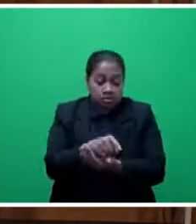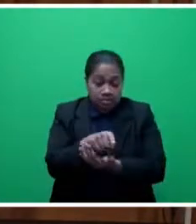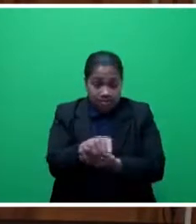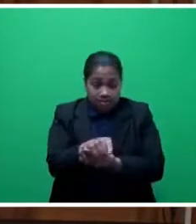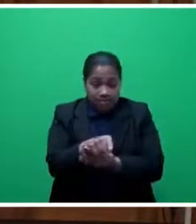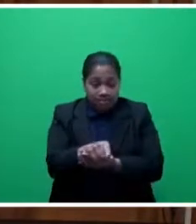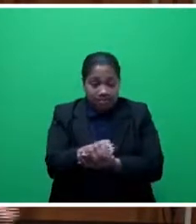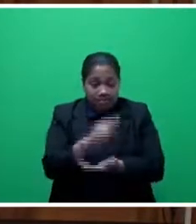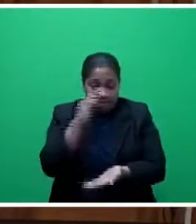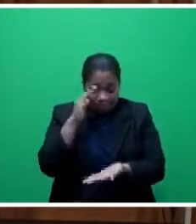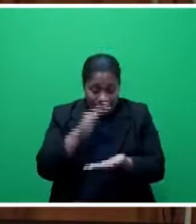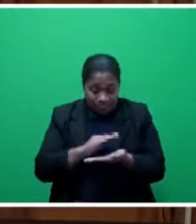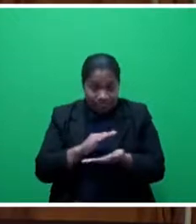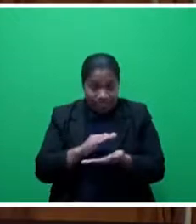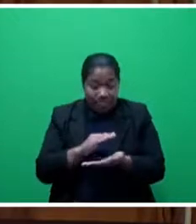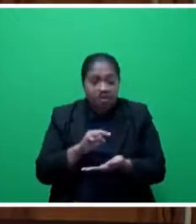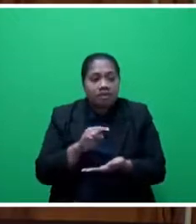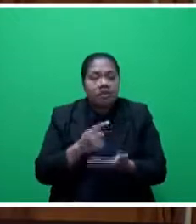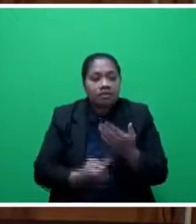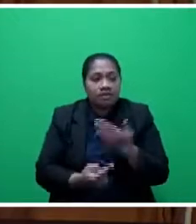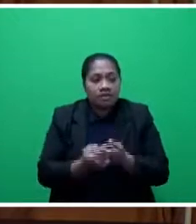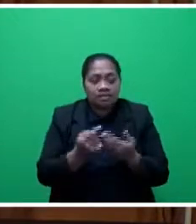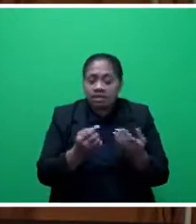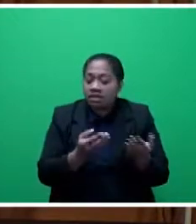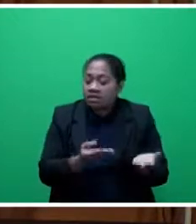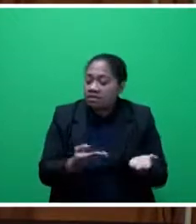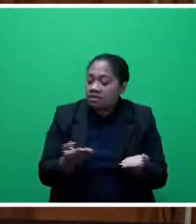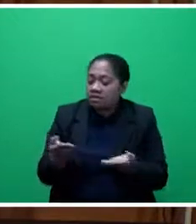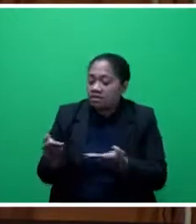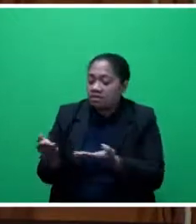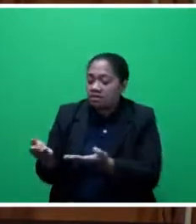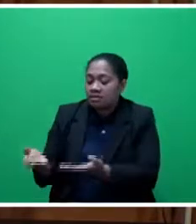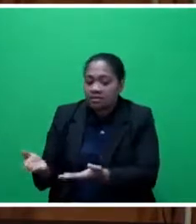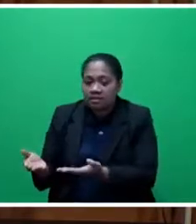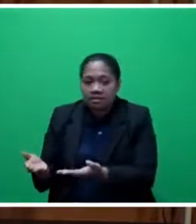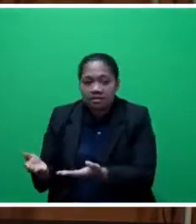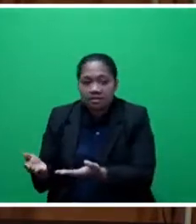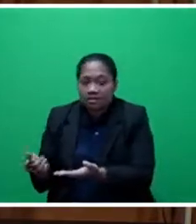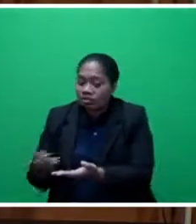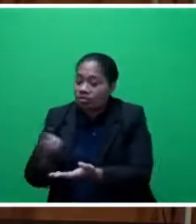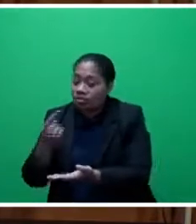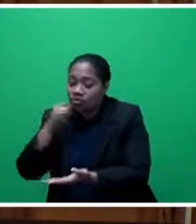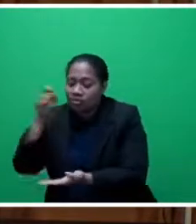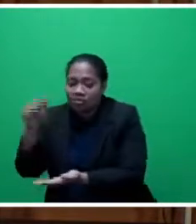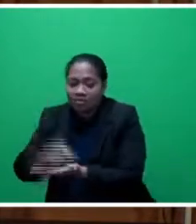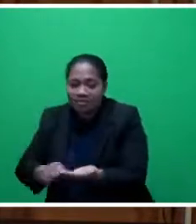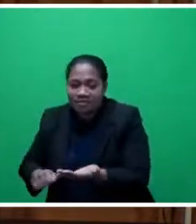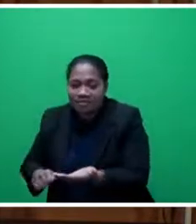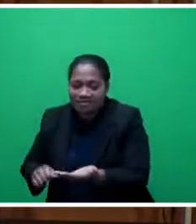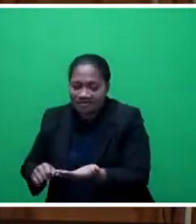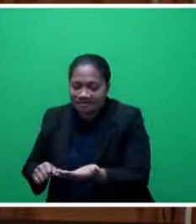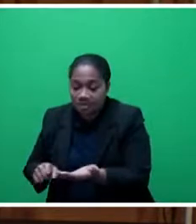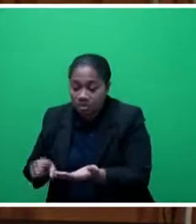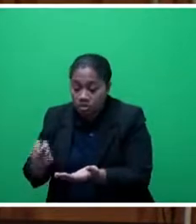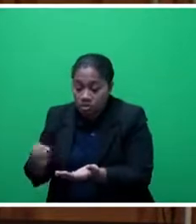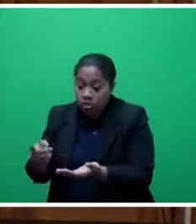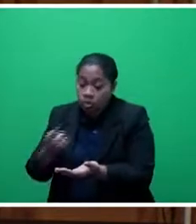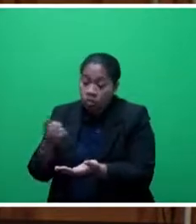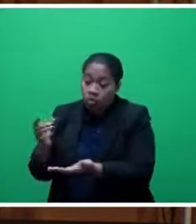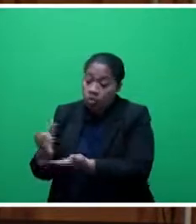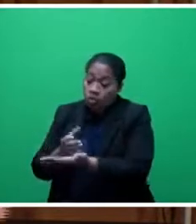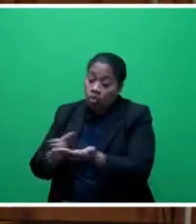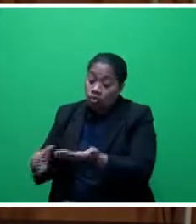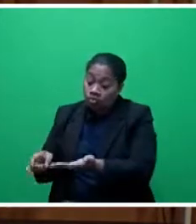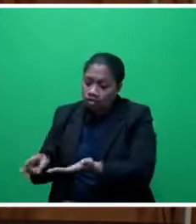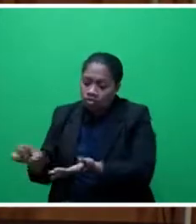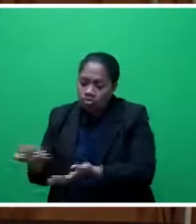duty is passed on as a reduced price to the end user or the end consumer. So the consumer must actually benefit from